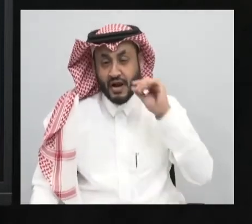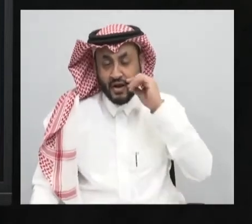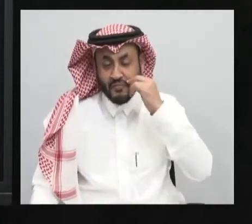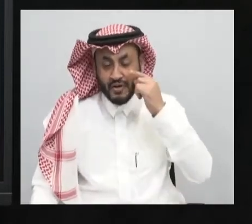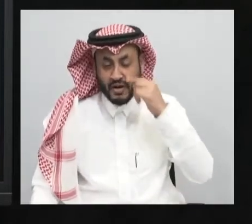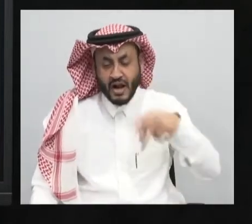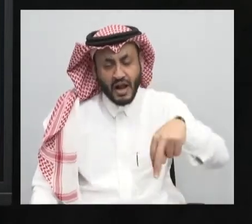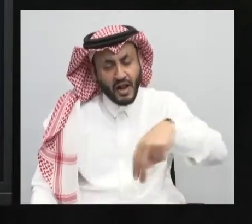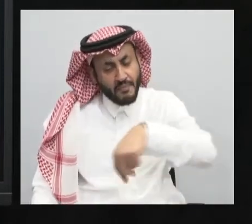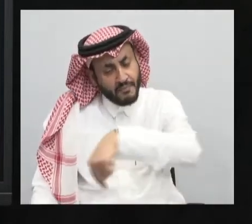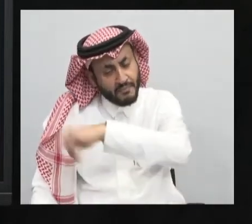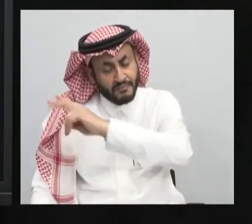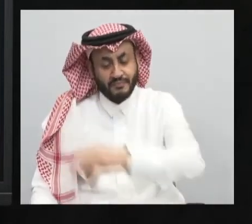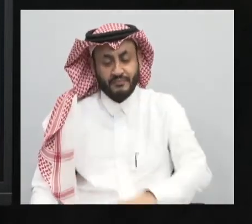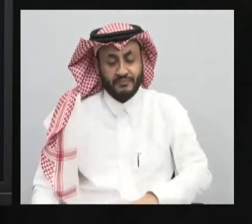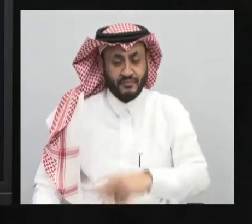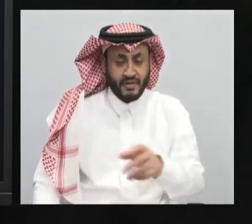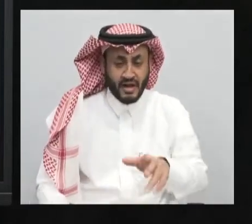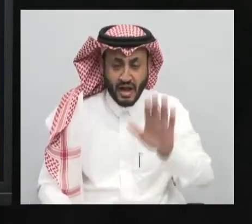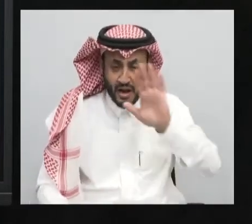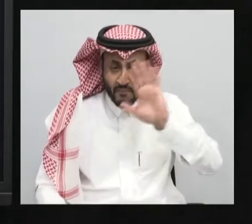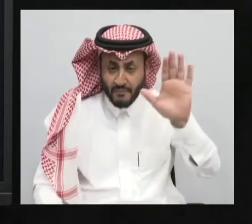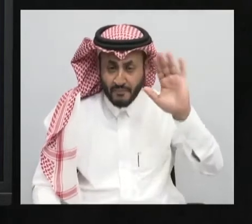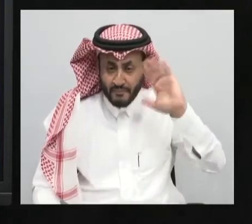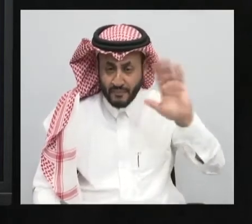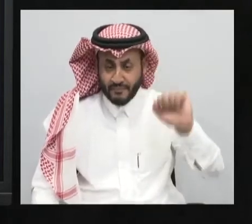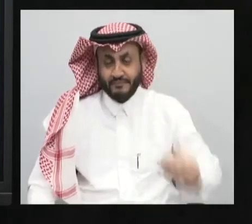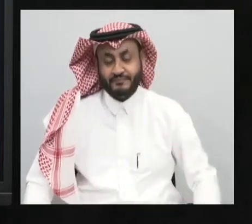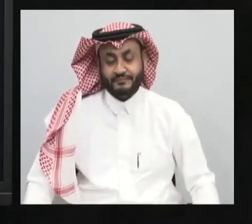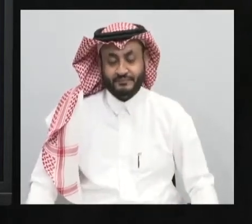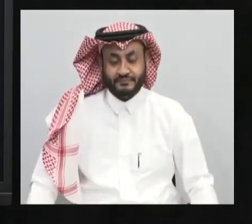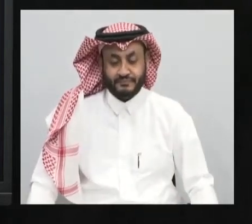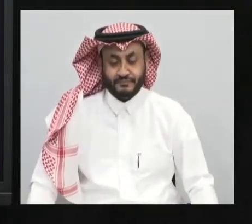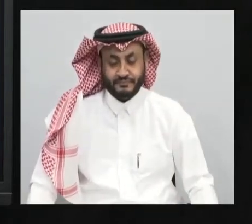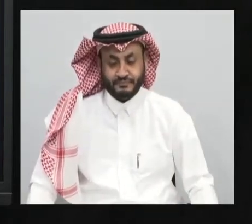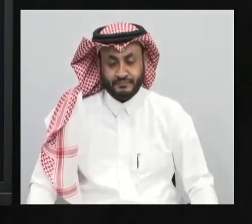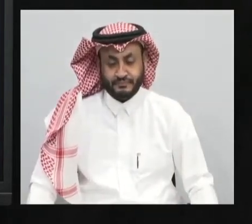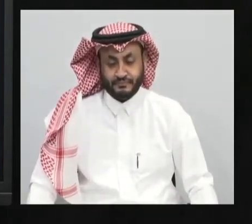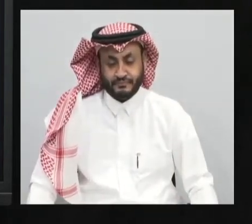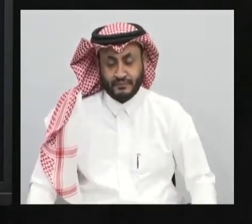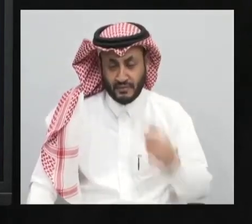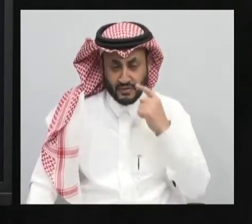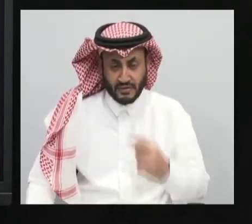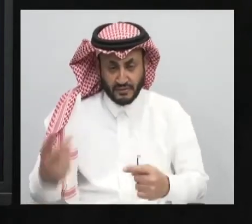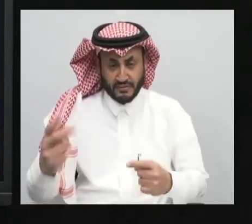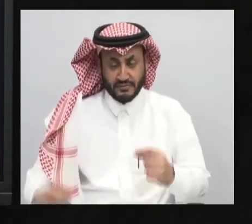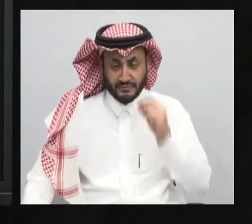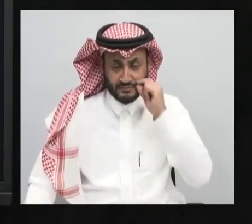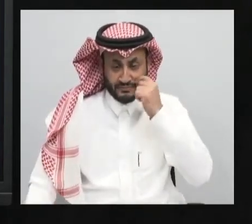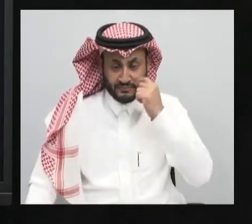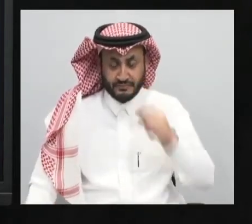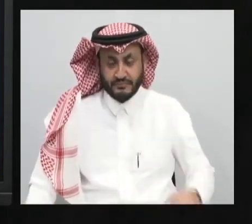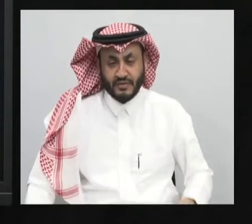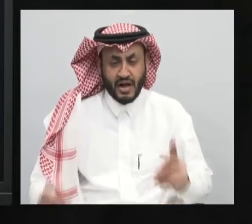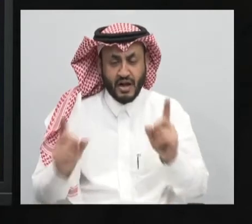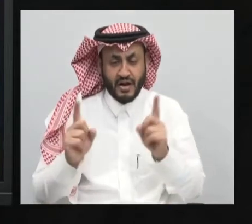here. And the other person is saying bye to him, okay? And we see two men